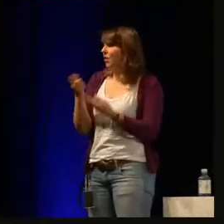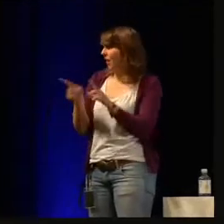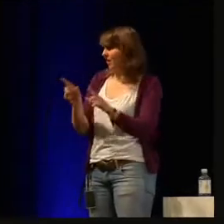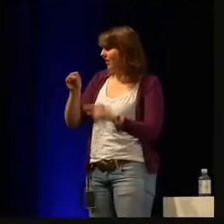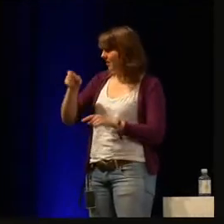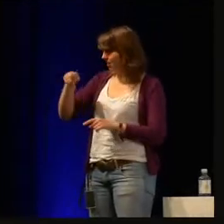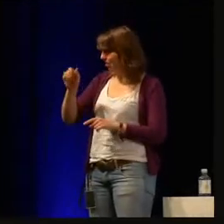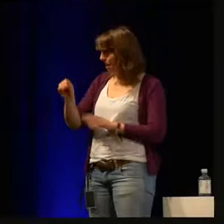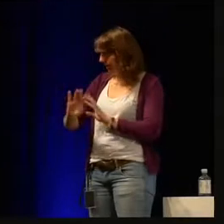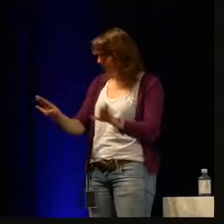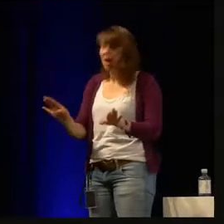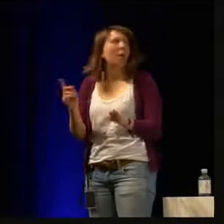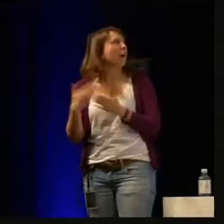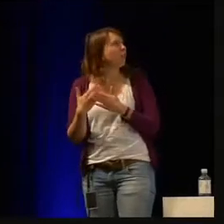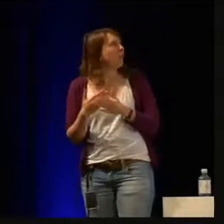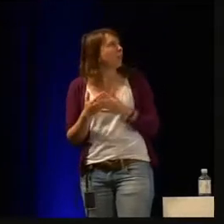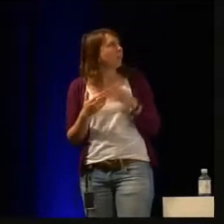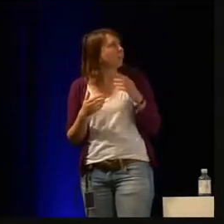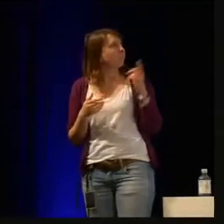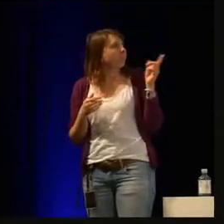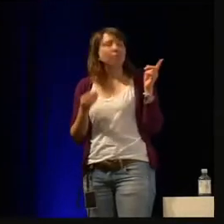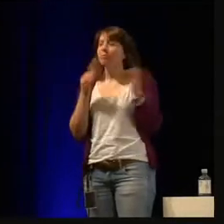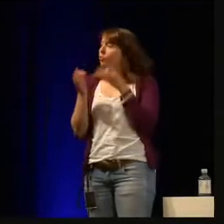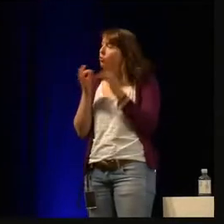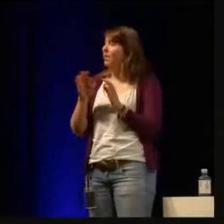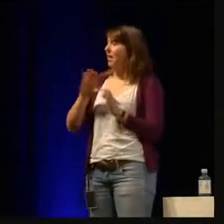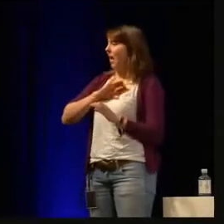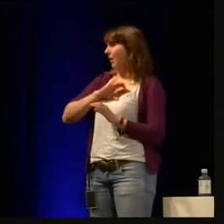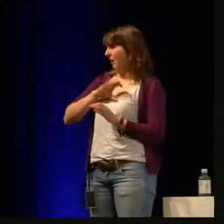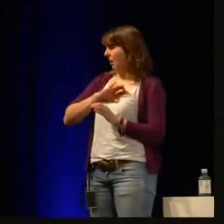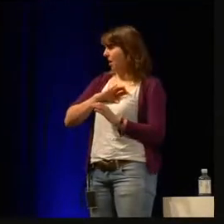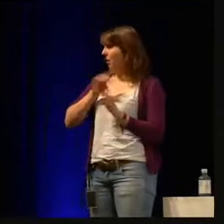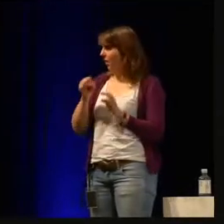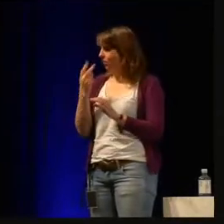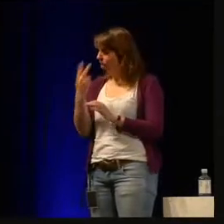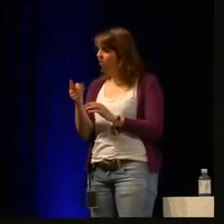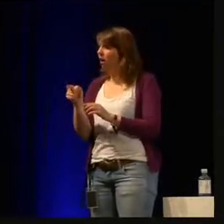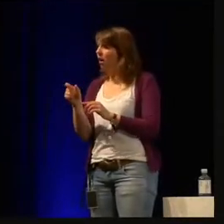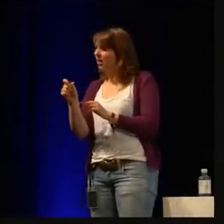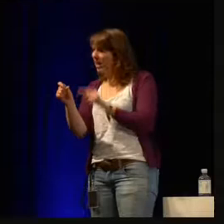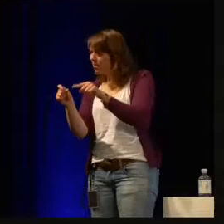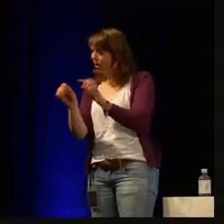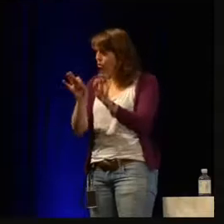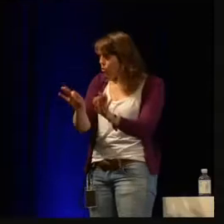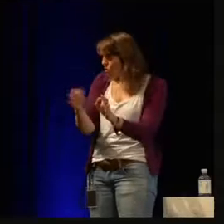cancer. So we have different features that